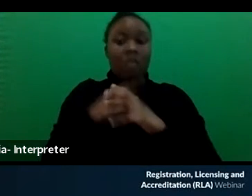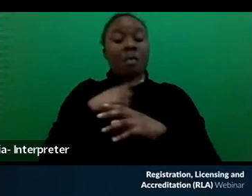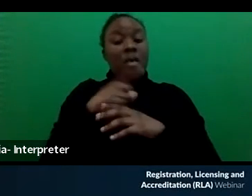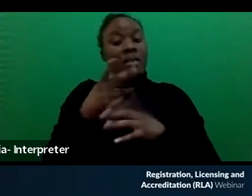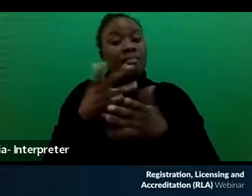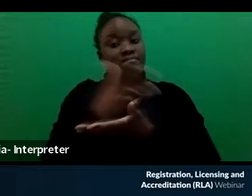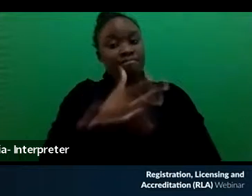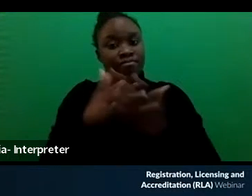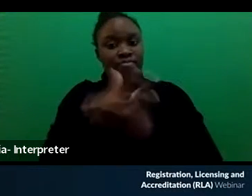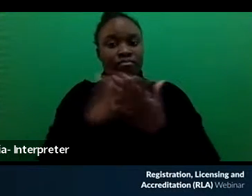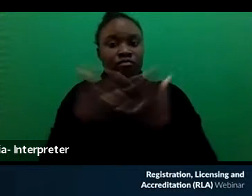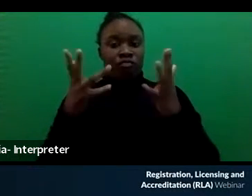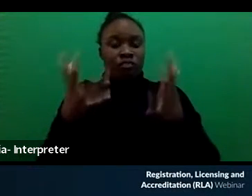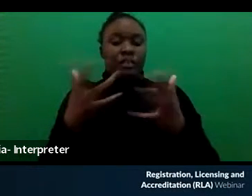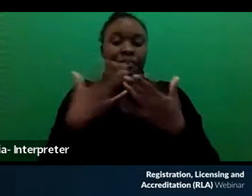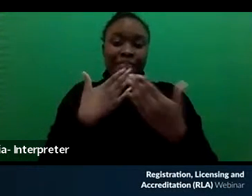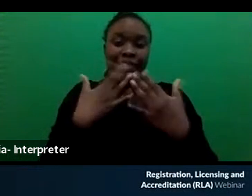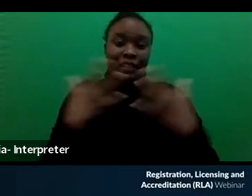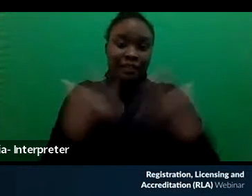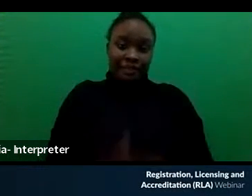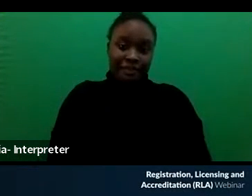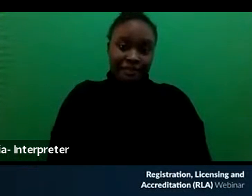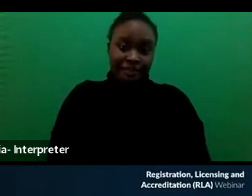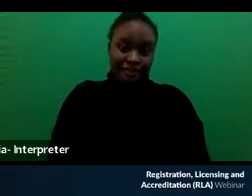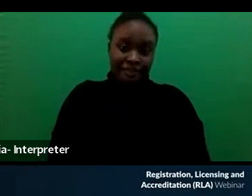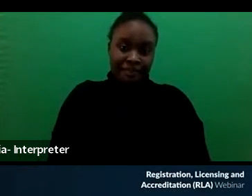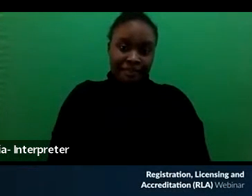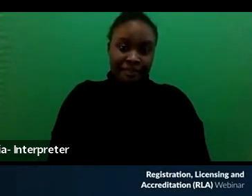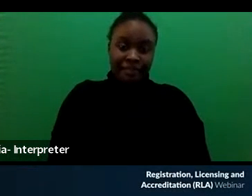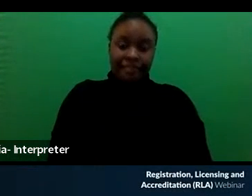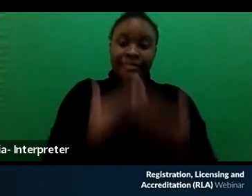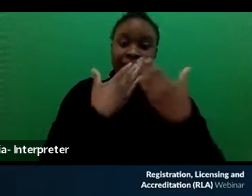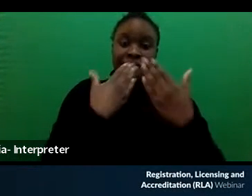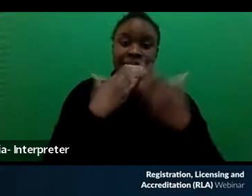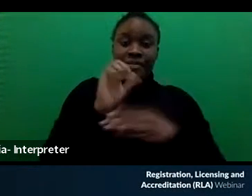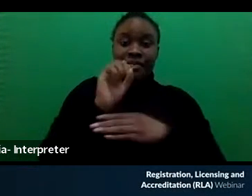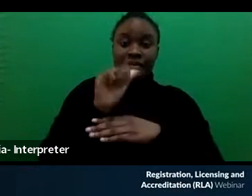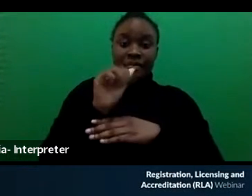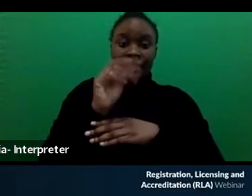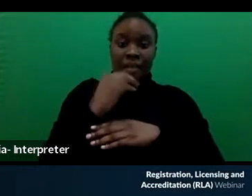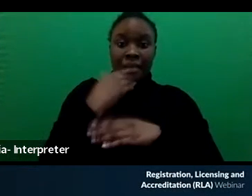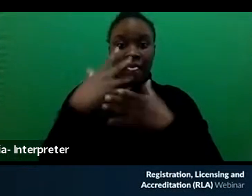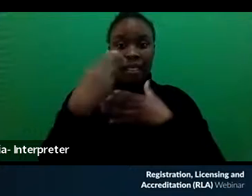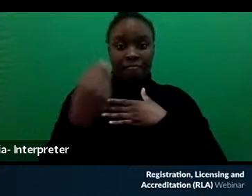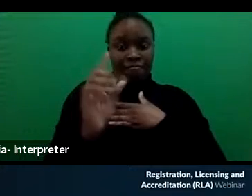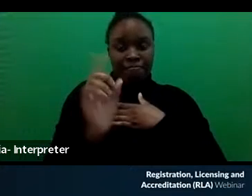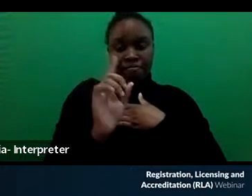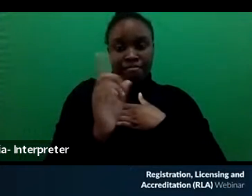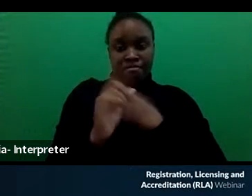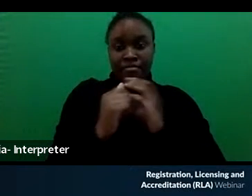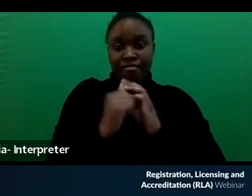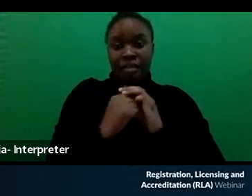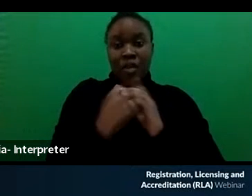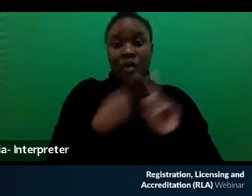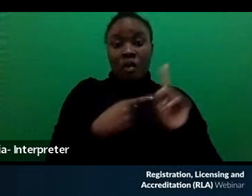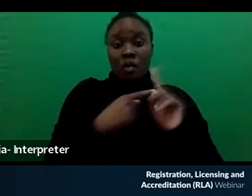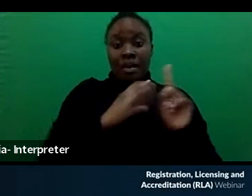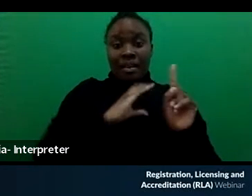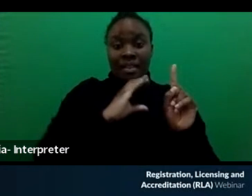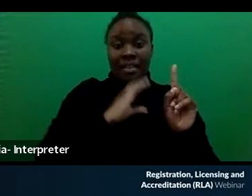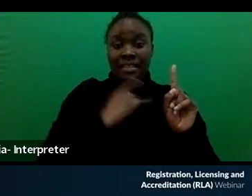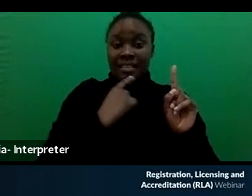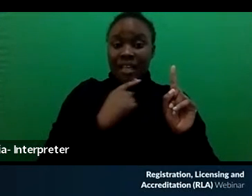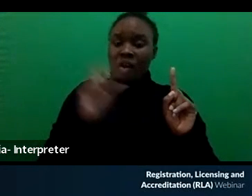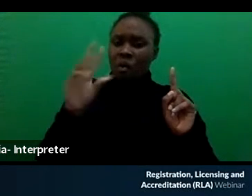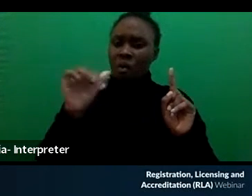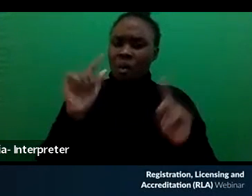particular platform. Thank you very much. Thank you, Sam. I think you must not go away, Sam. There's another client saying, Walter, why